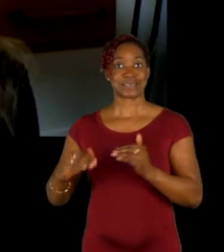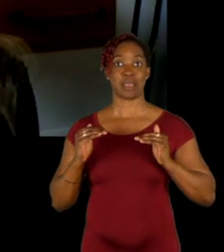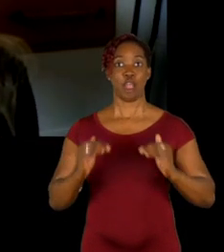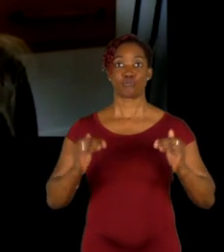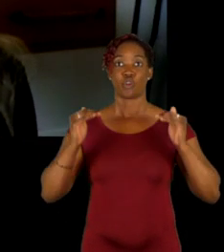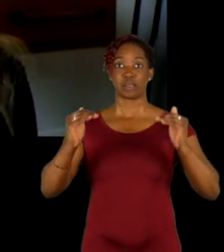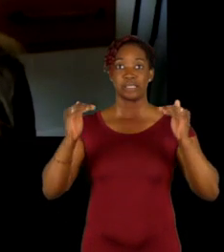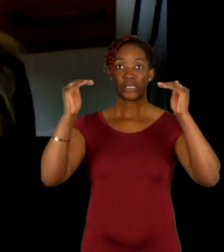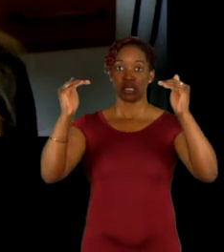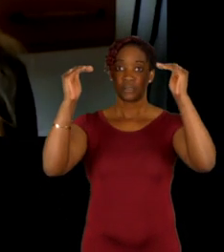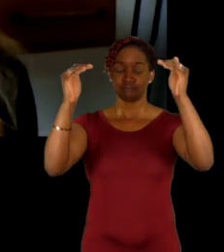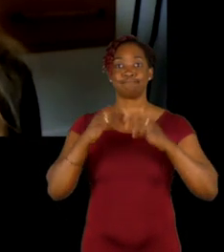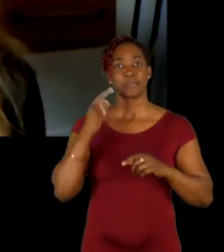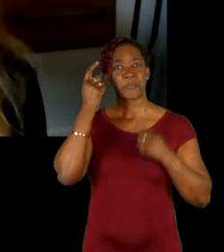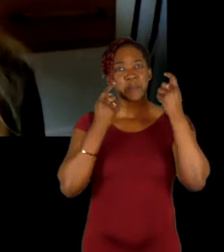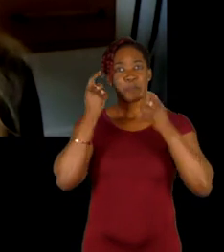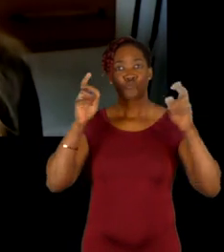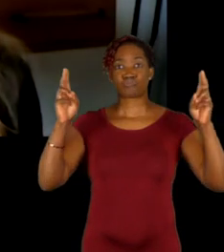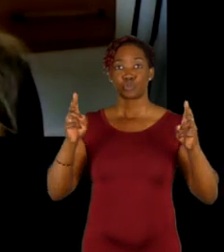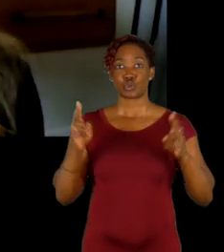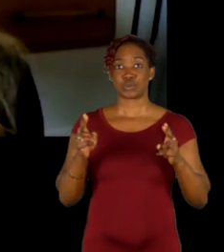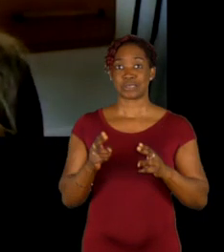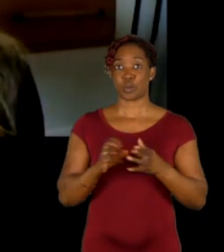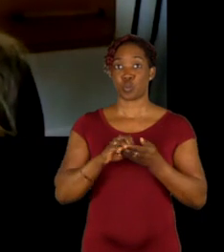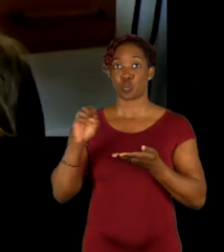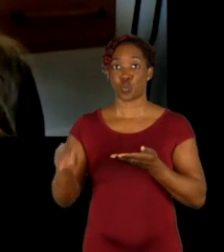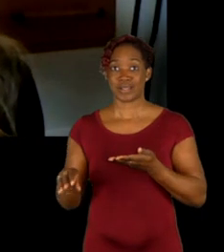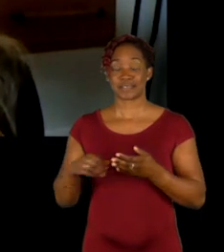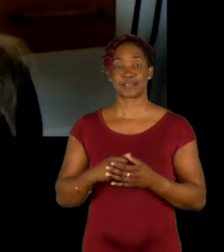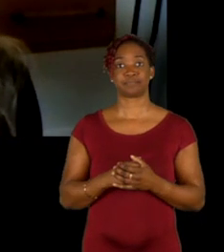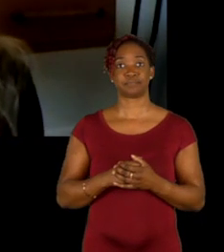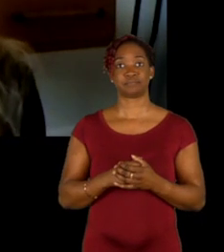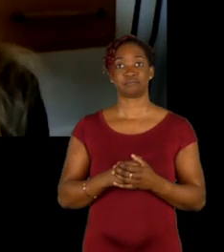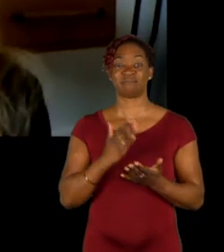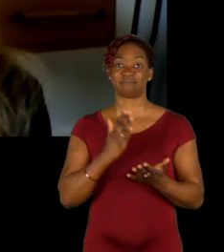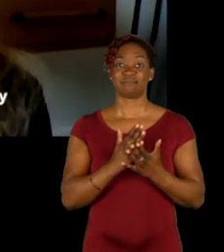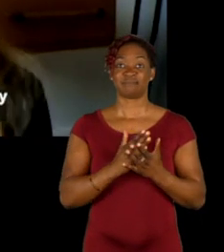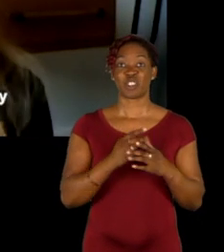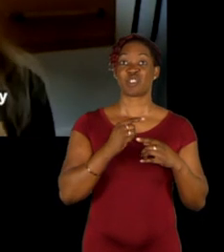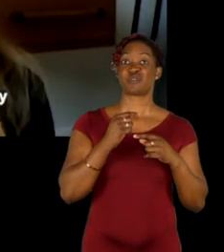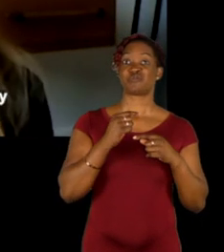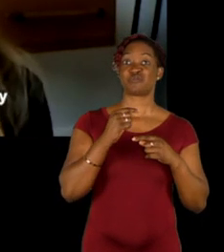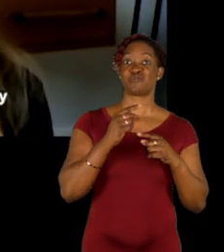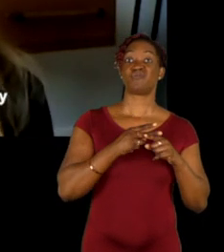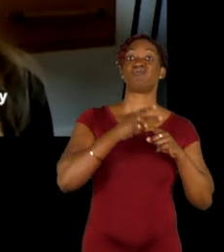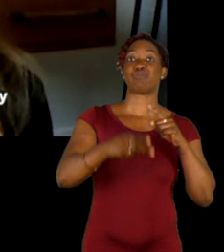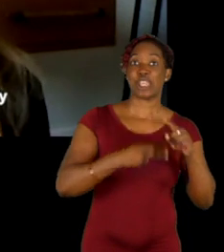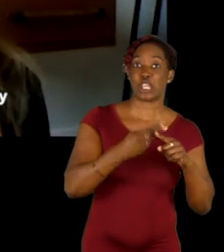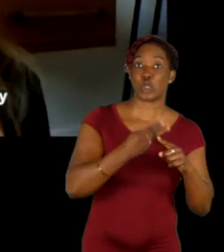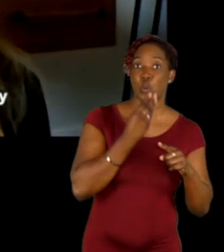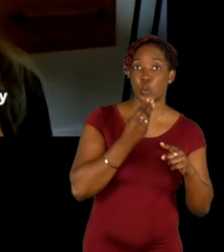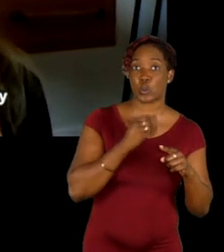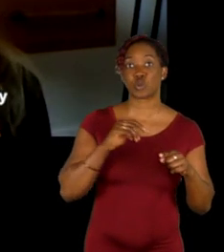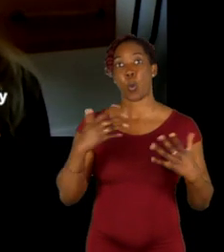about reducing our waste, then reusing, and finally recycling, which is a